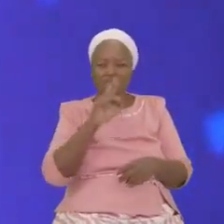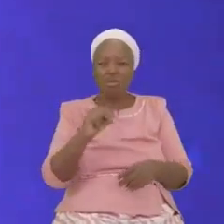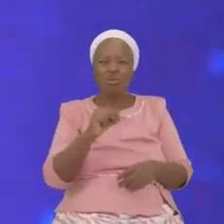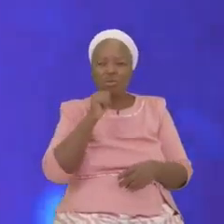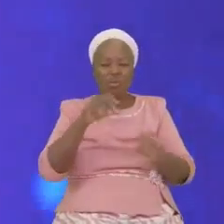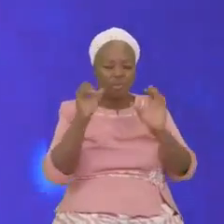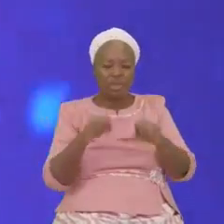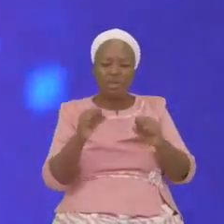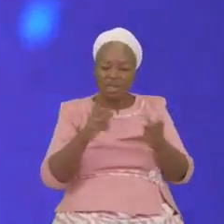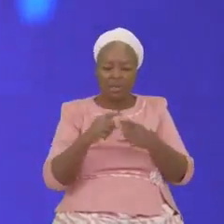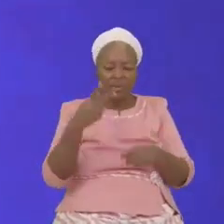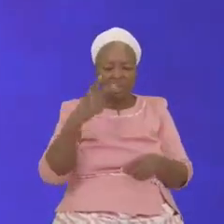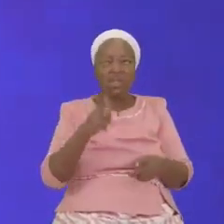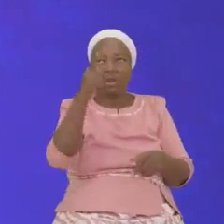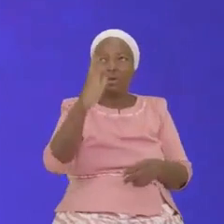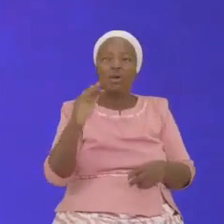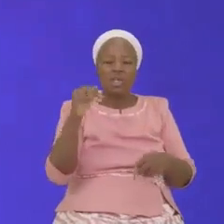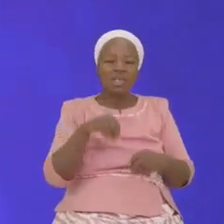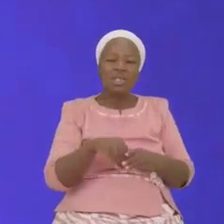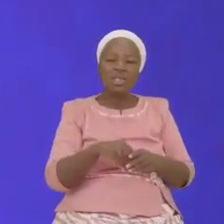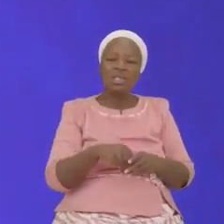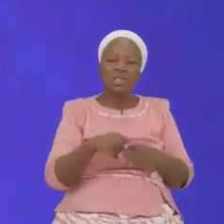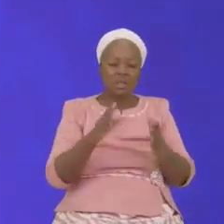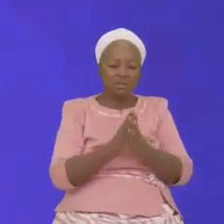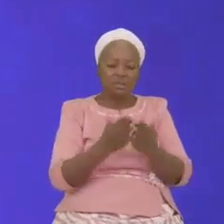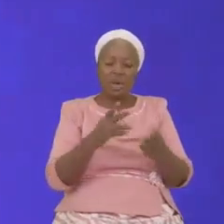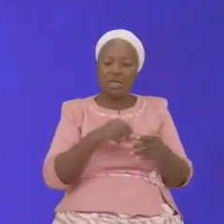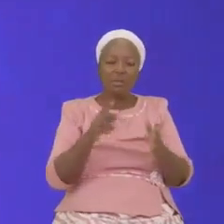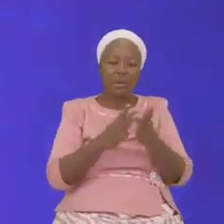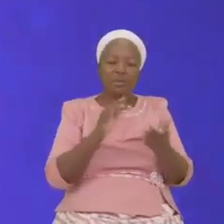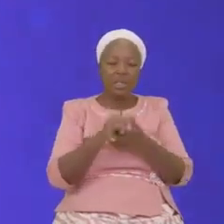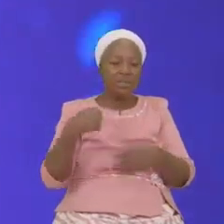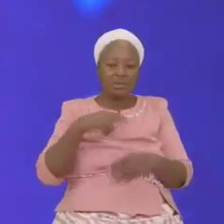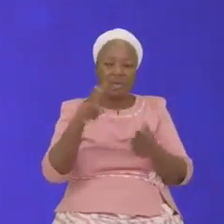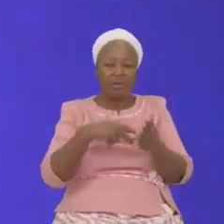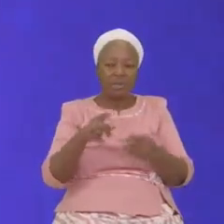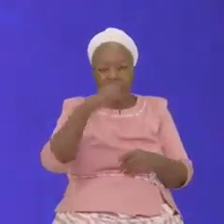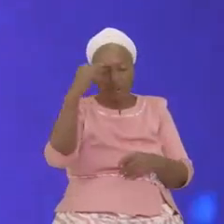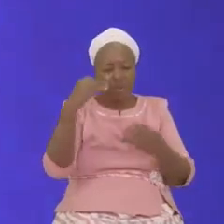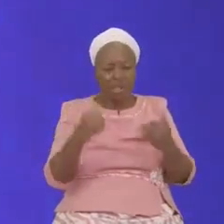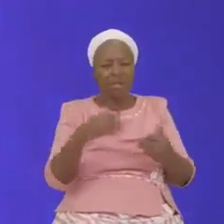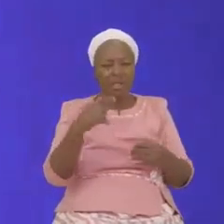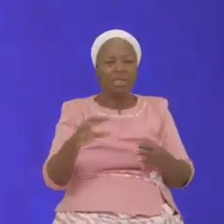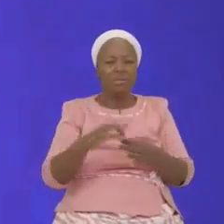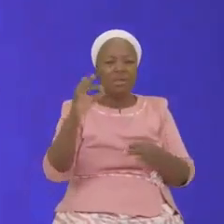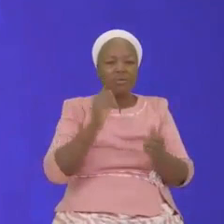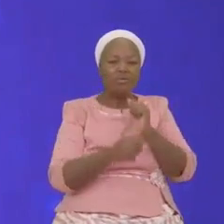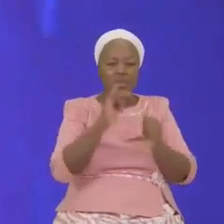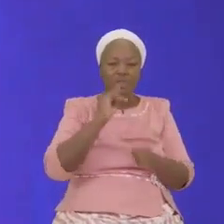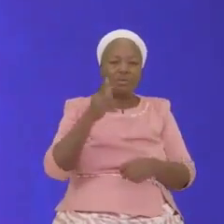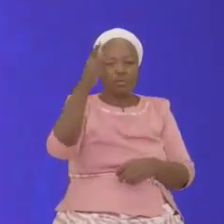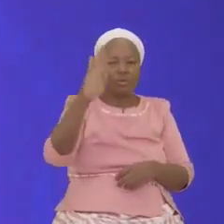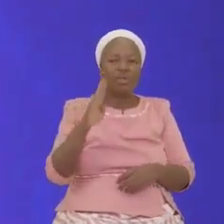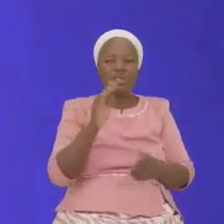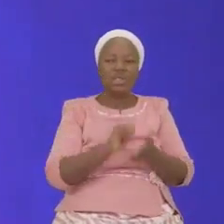and we see God in the verses that we're reading, because now it's the spirit which is of God,